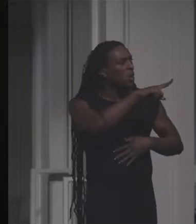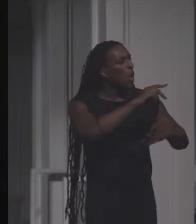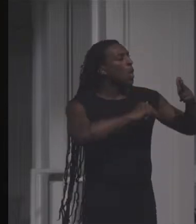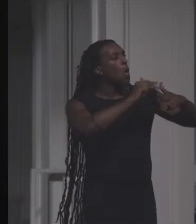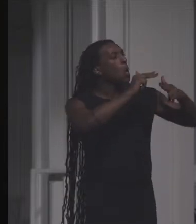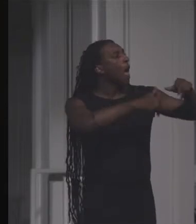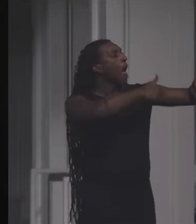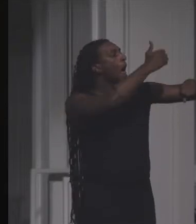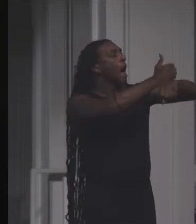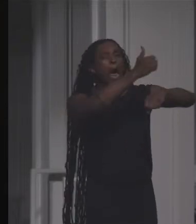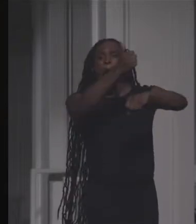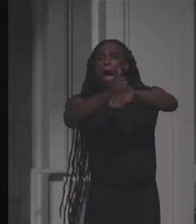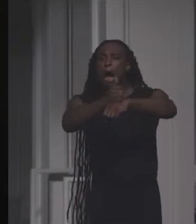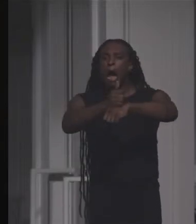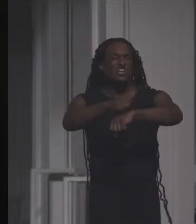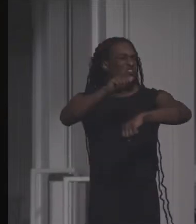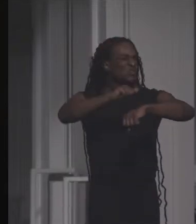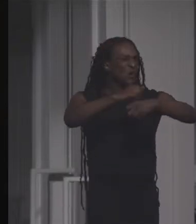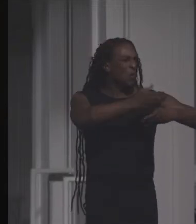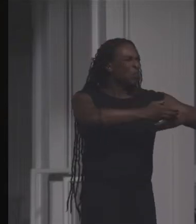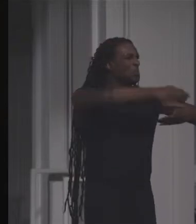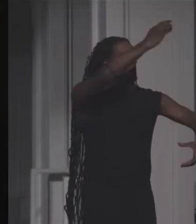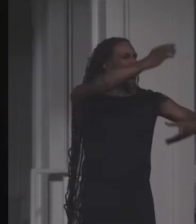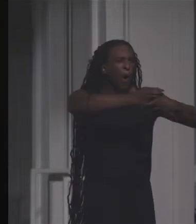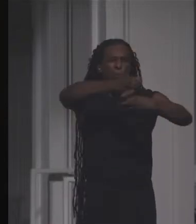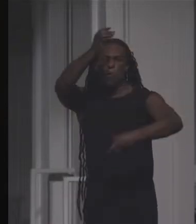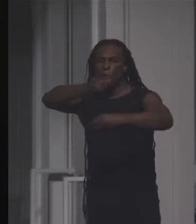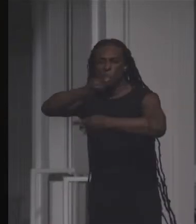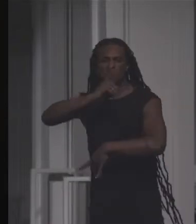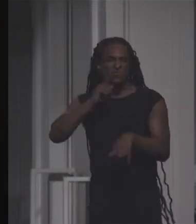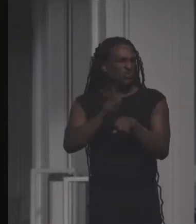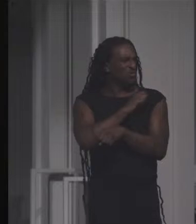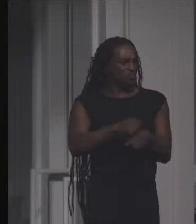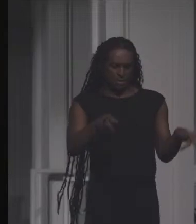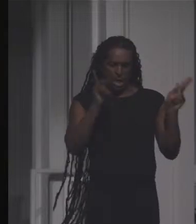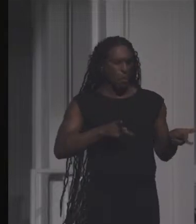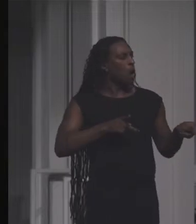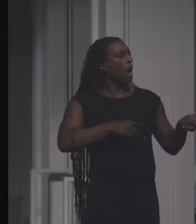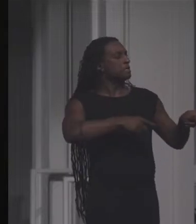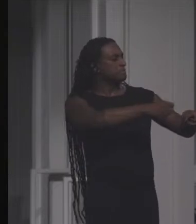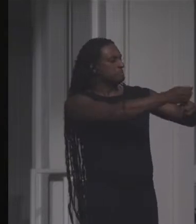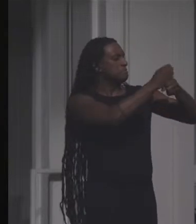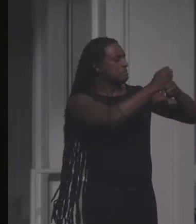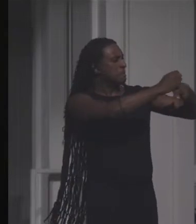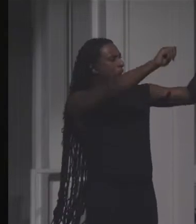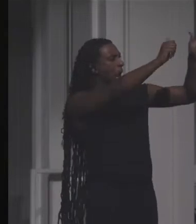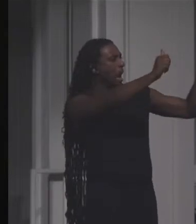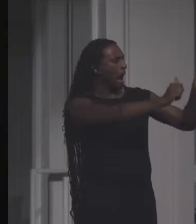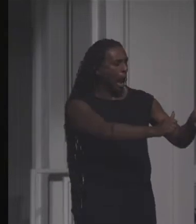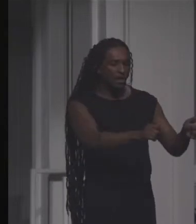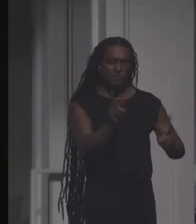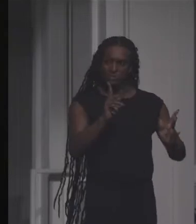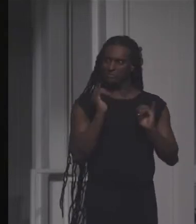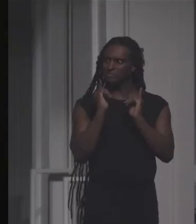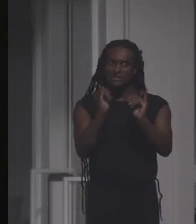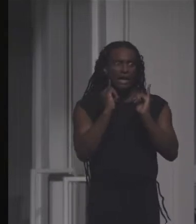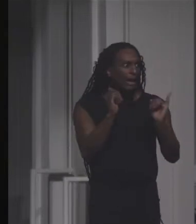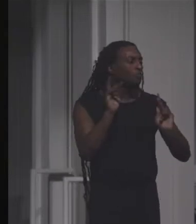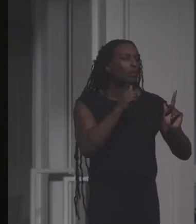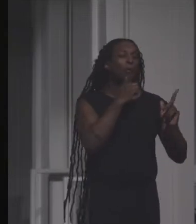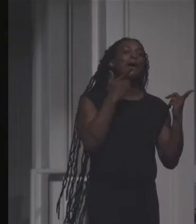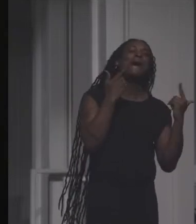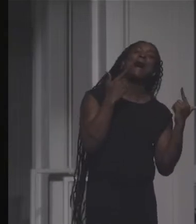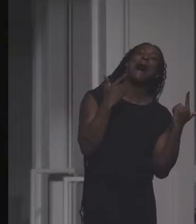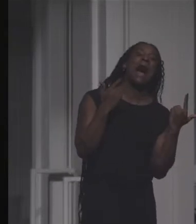tumbled around on the grass, they'd been cut by real people. People just like you or me. People who laugh and eat